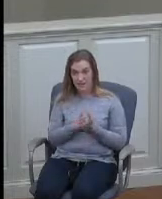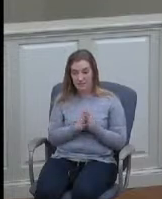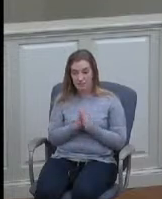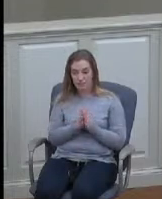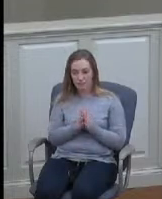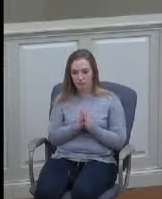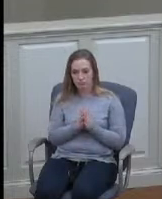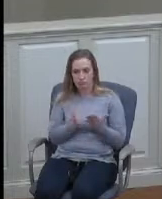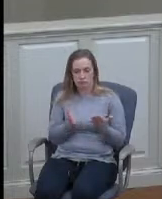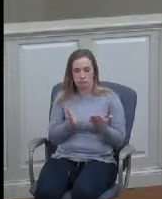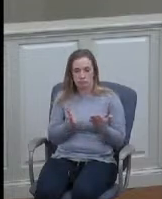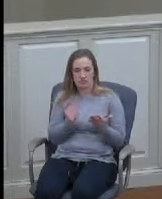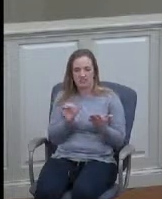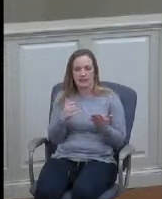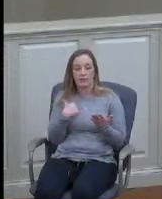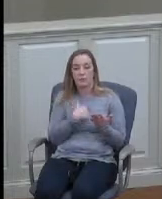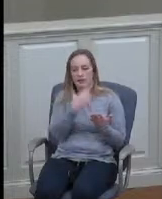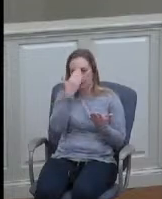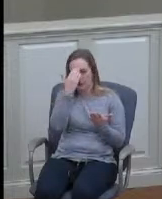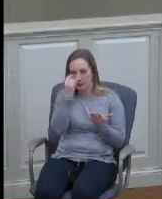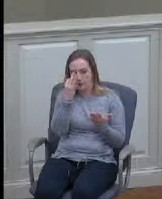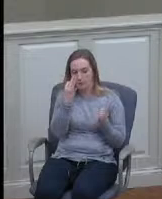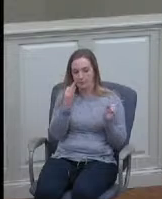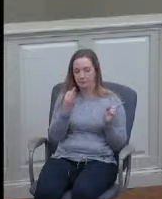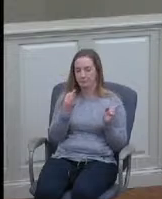that we know of. And